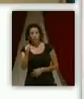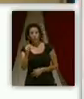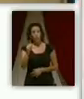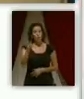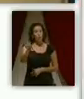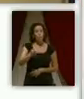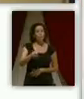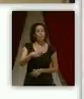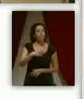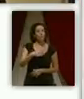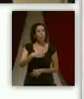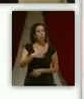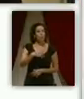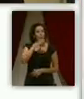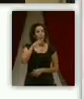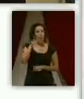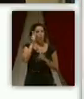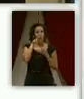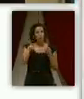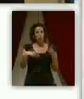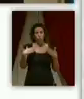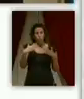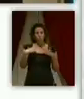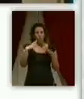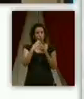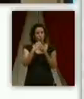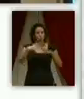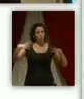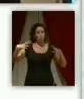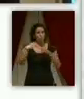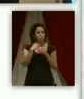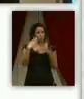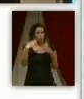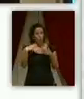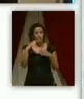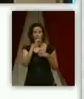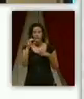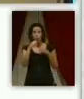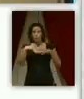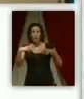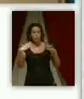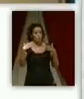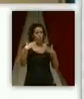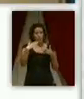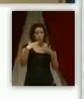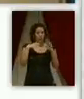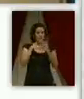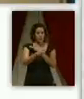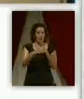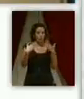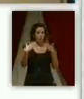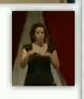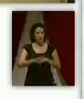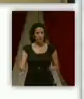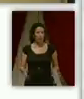hear about the ZTOP, they can't buy it because it doesn't have a screen reader, it doesn't have a zoom, it doesn't have